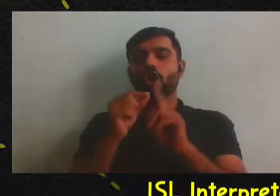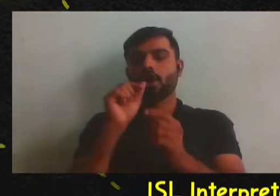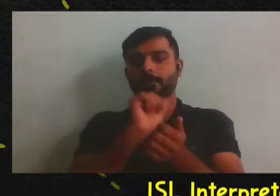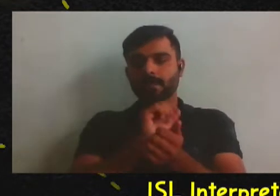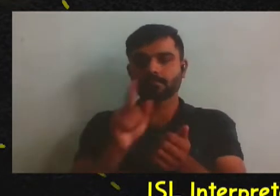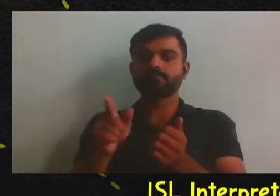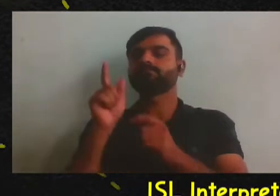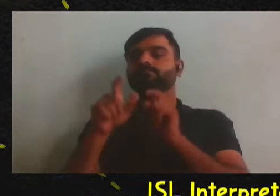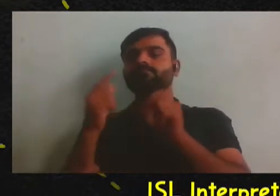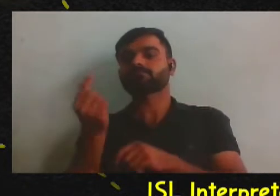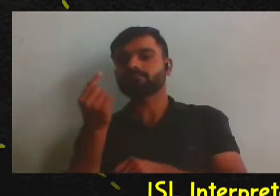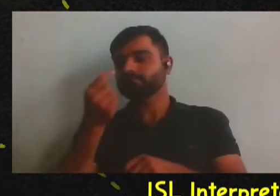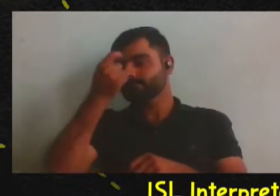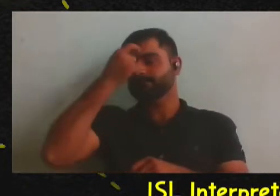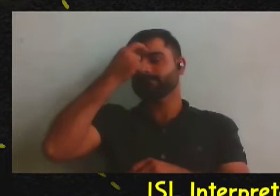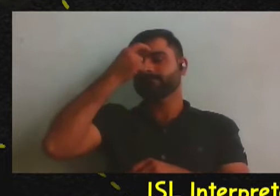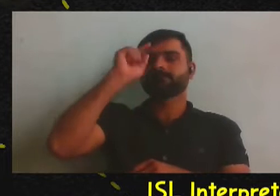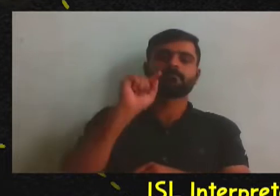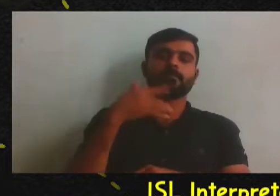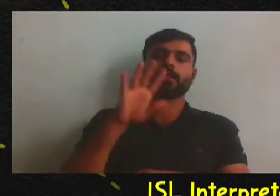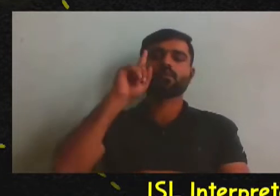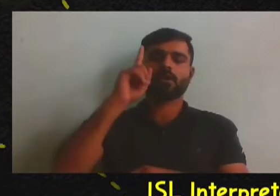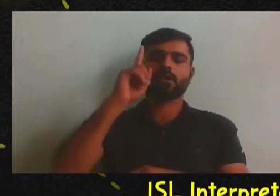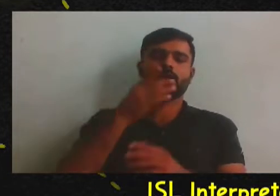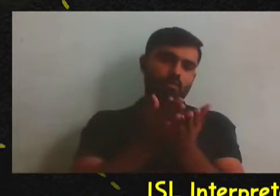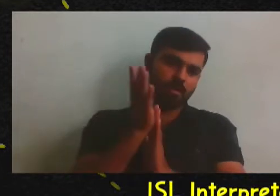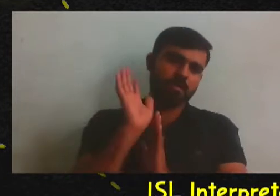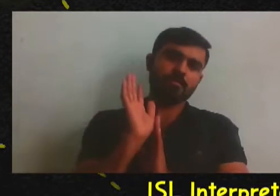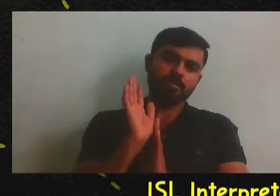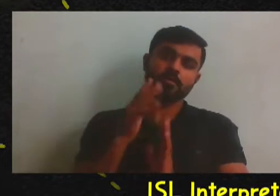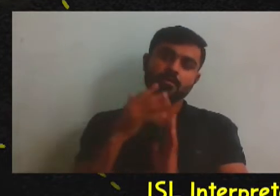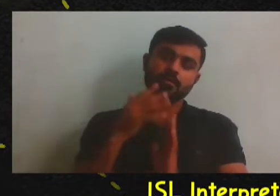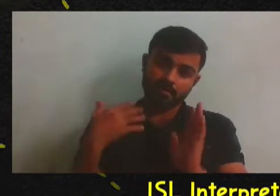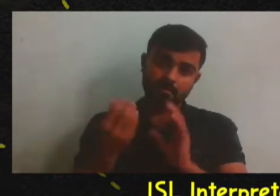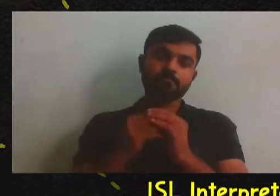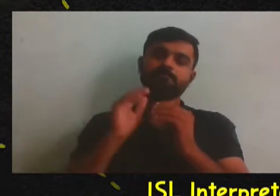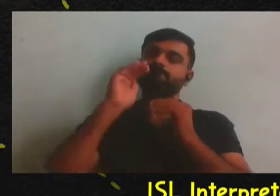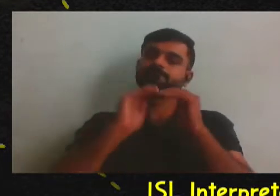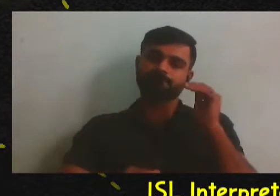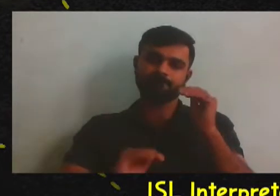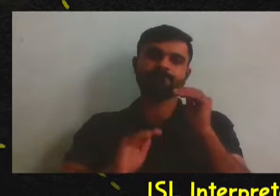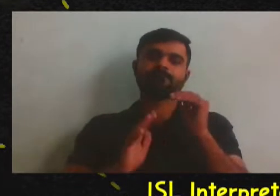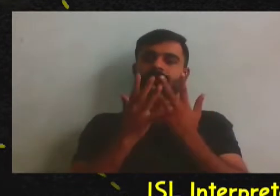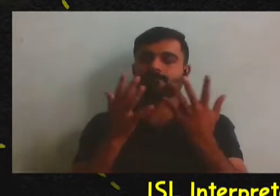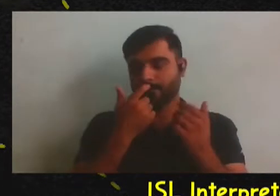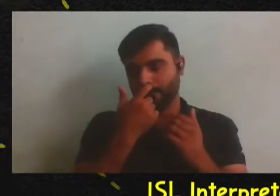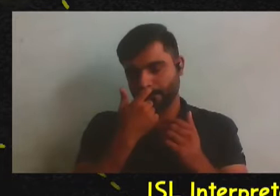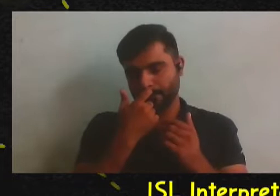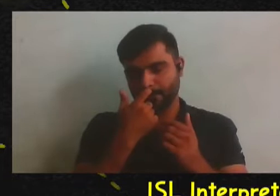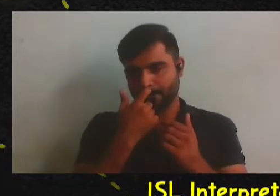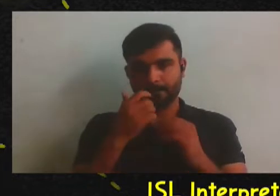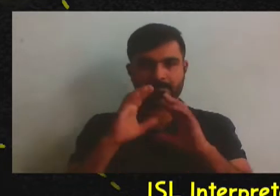were problems over there. So one of the ways we'd negotiate that kind of